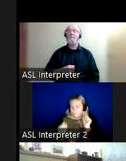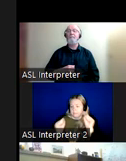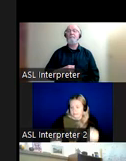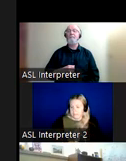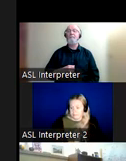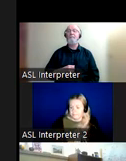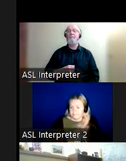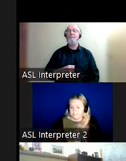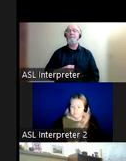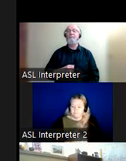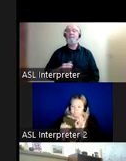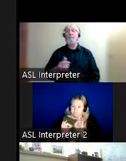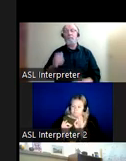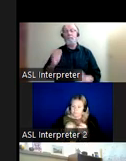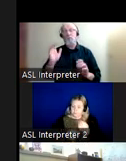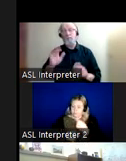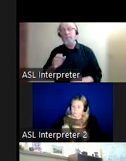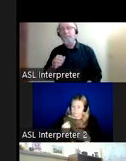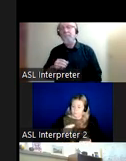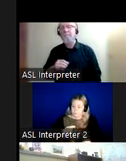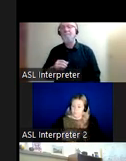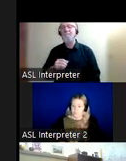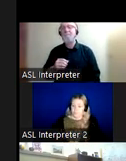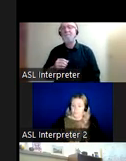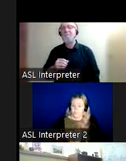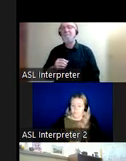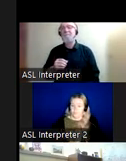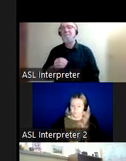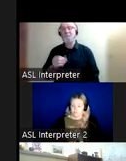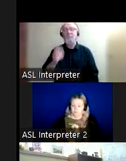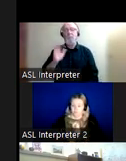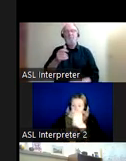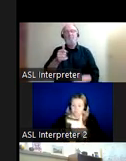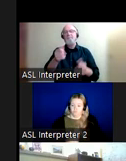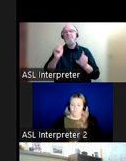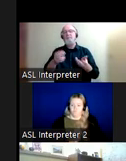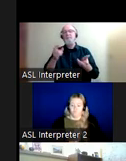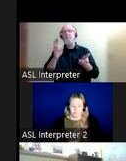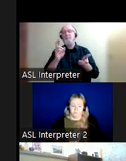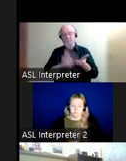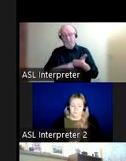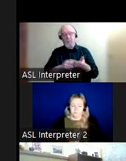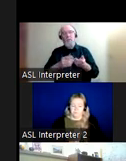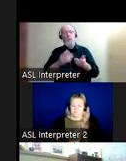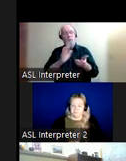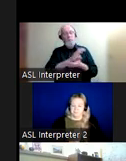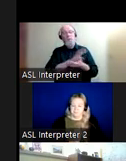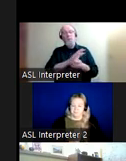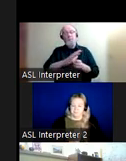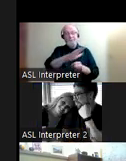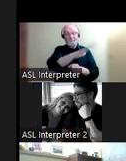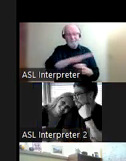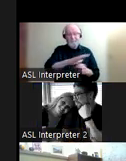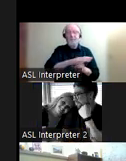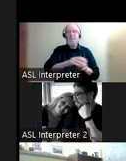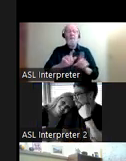So the information is there that you can register in the Corner Brook area, but also if you